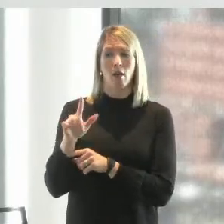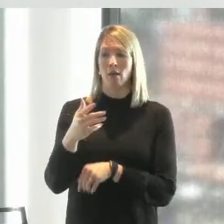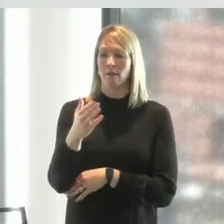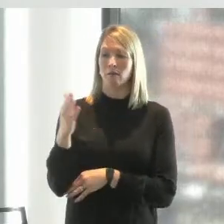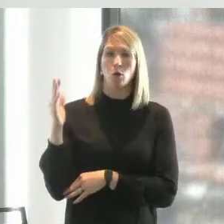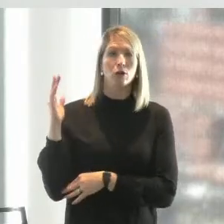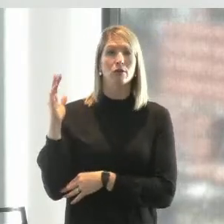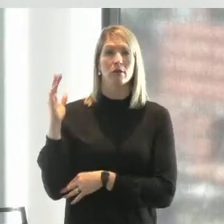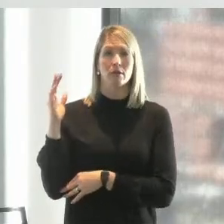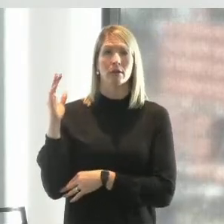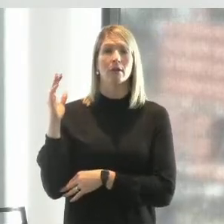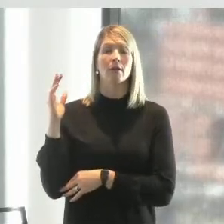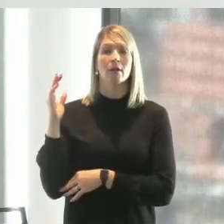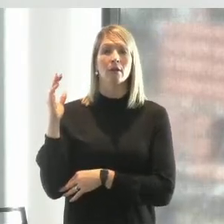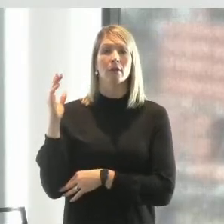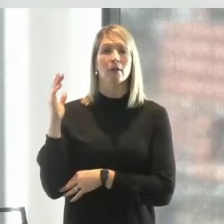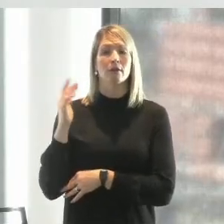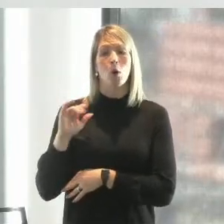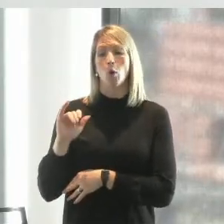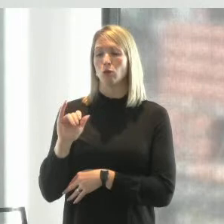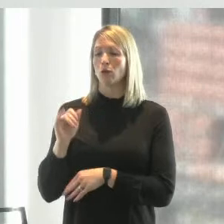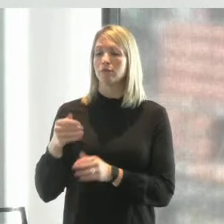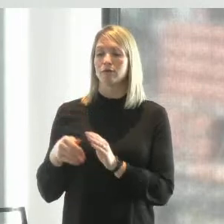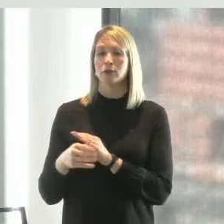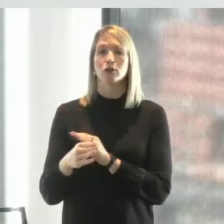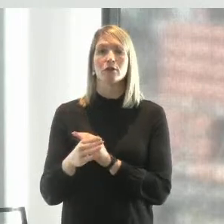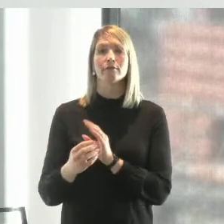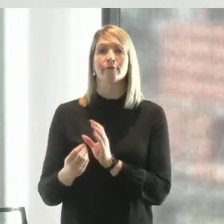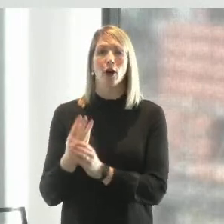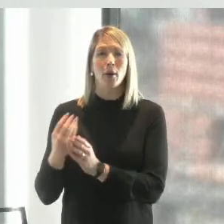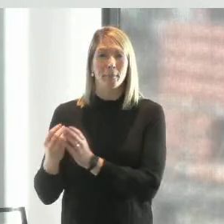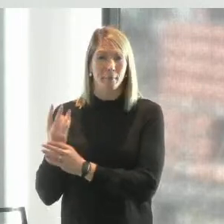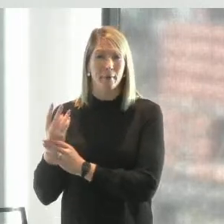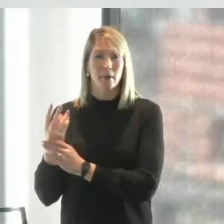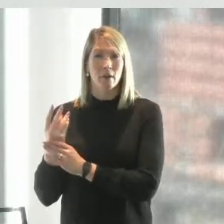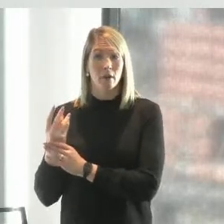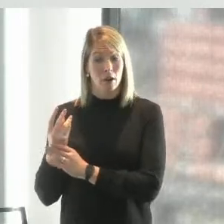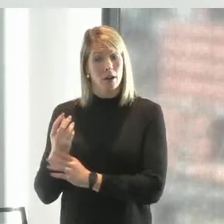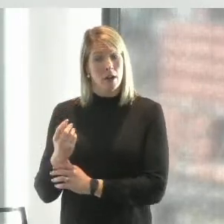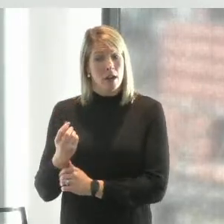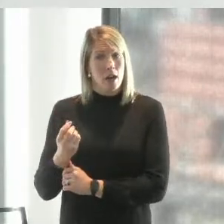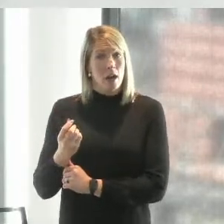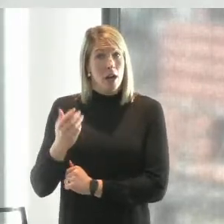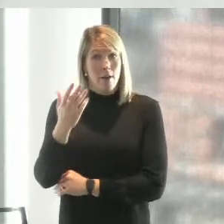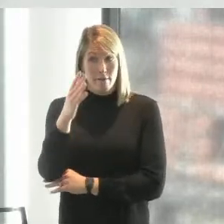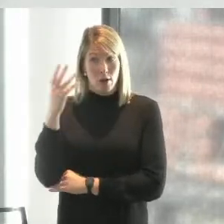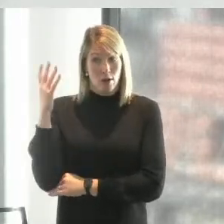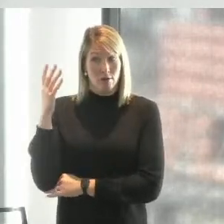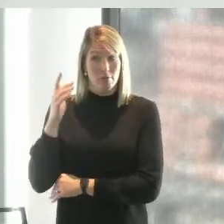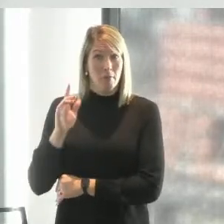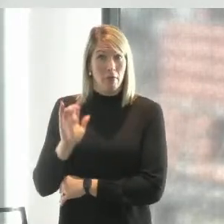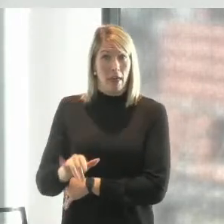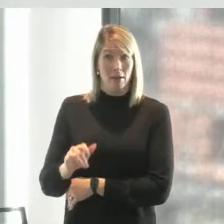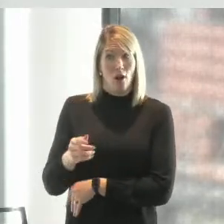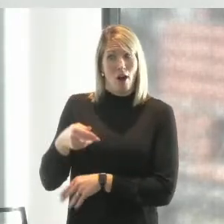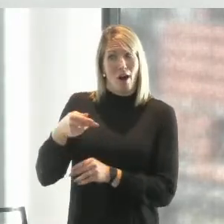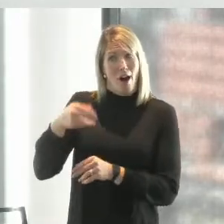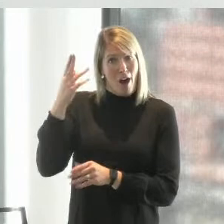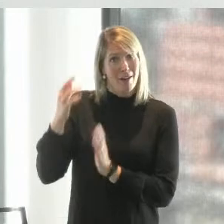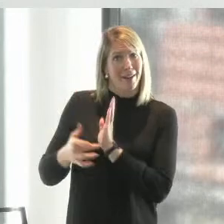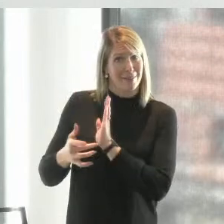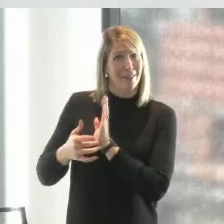and aquaculture. Never forget, these are high-tech fields, and I know this because at Memorial University of